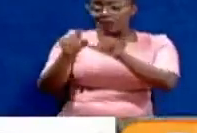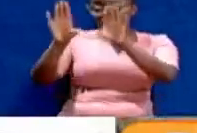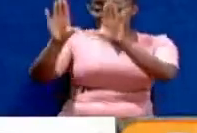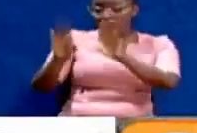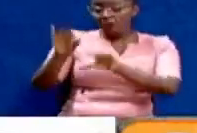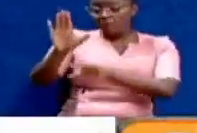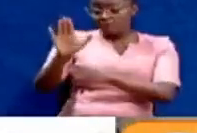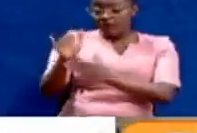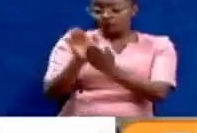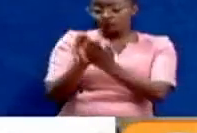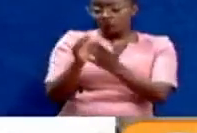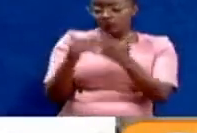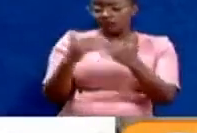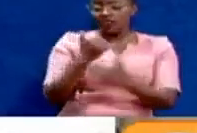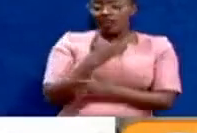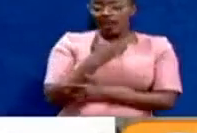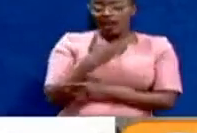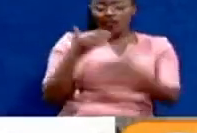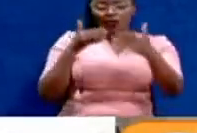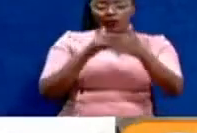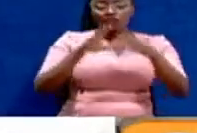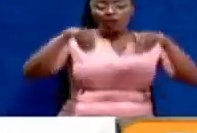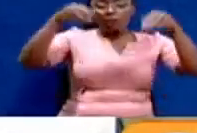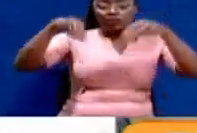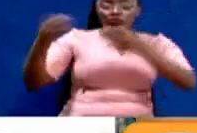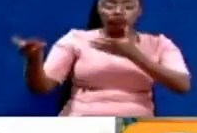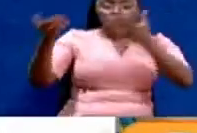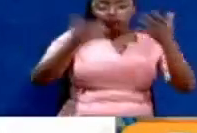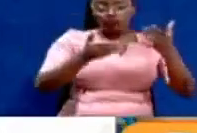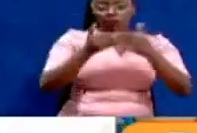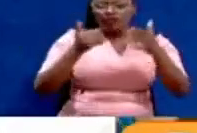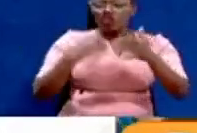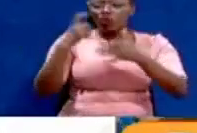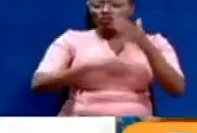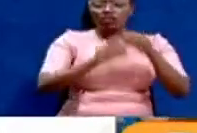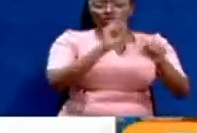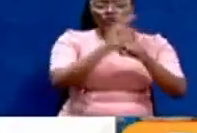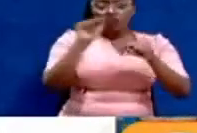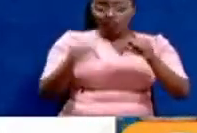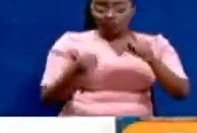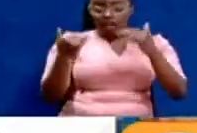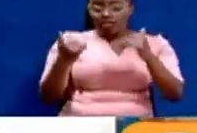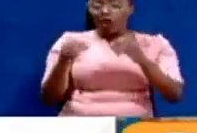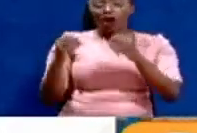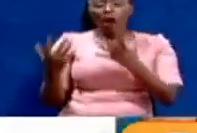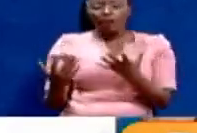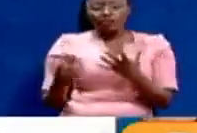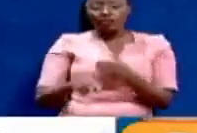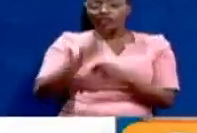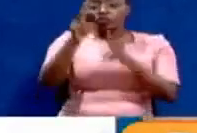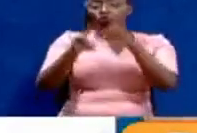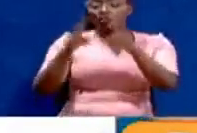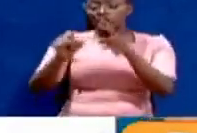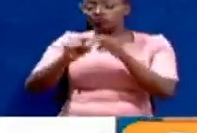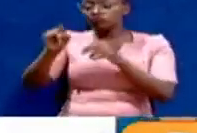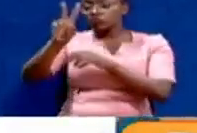out. With the government putting a freeze on importation of mitumbas, a bale of mitumba which used to cost 12,000 shillings now goes for between